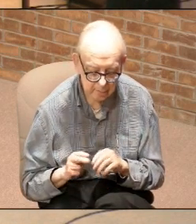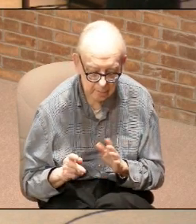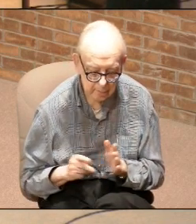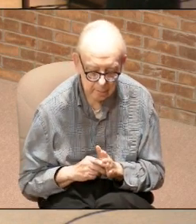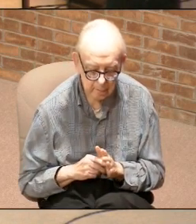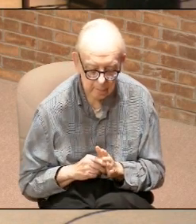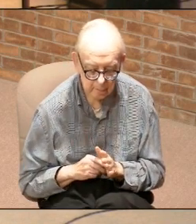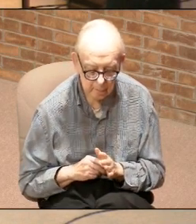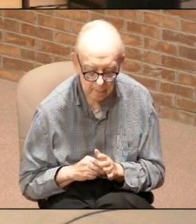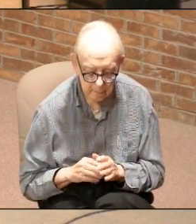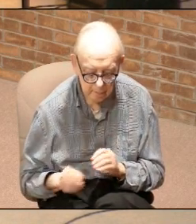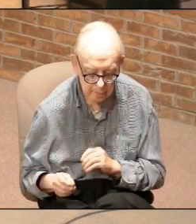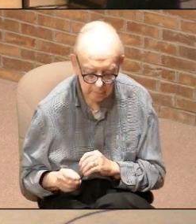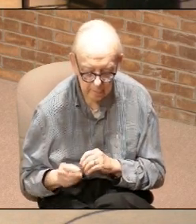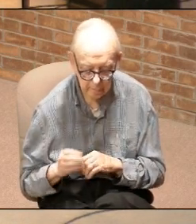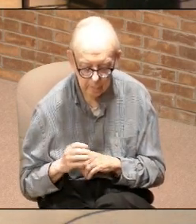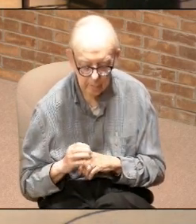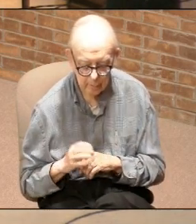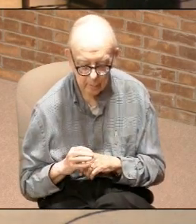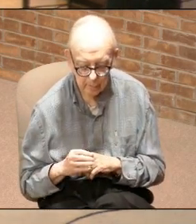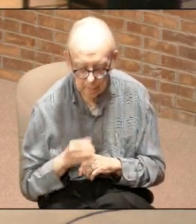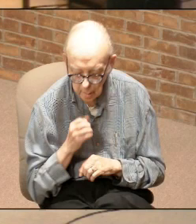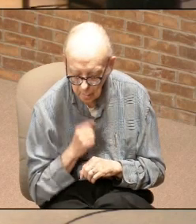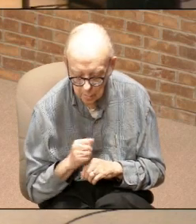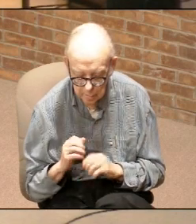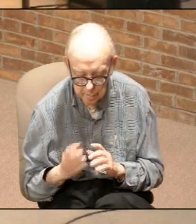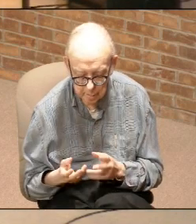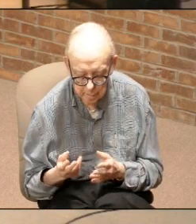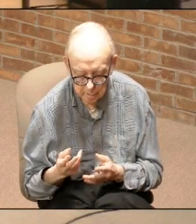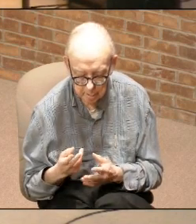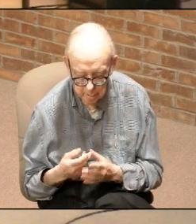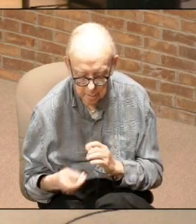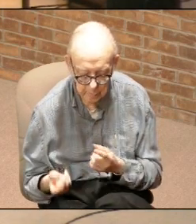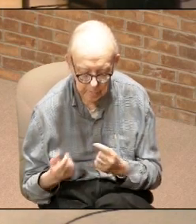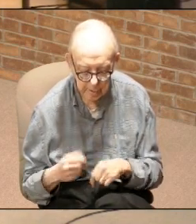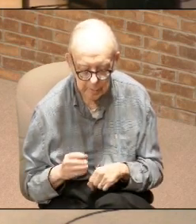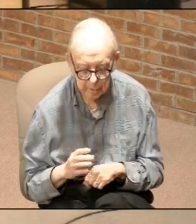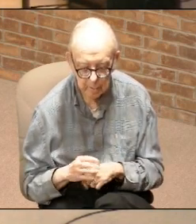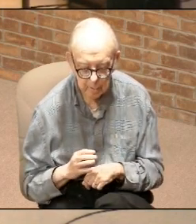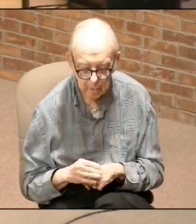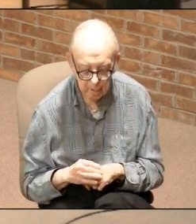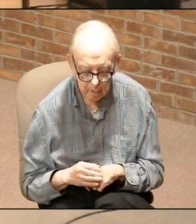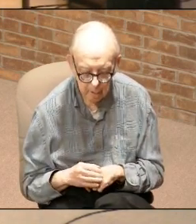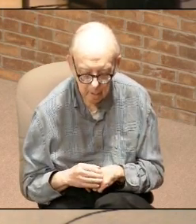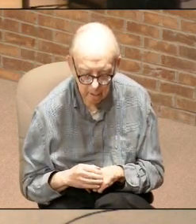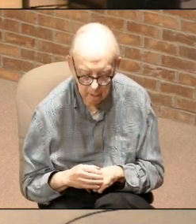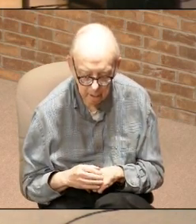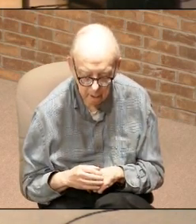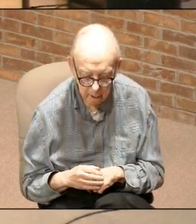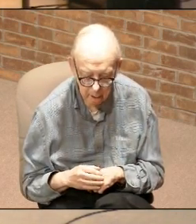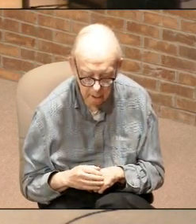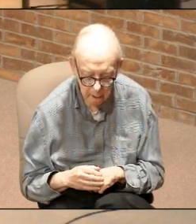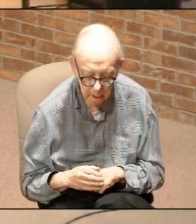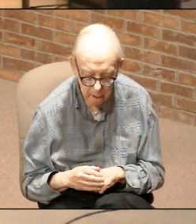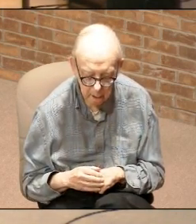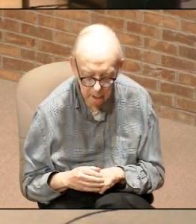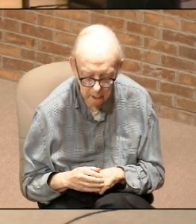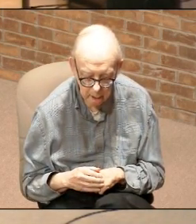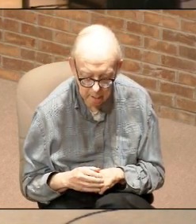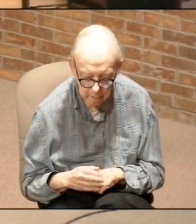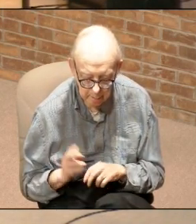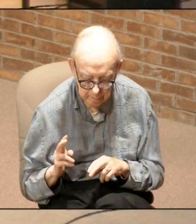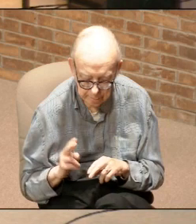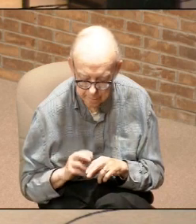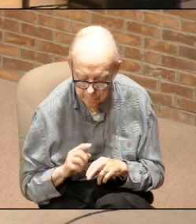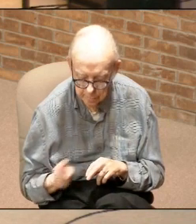she had moved in and this couple older couple came in and and she was she would she was sitting